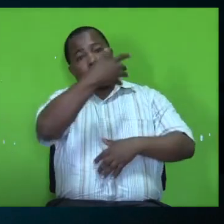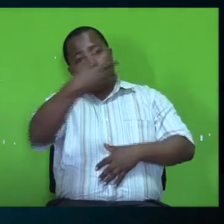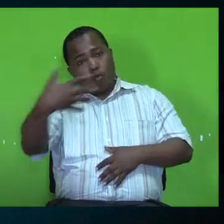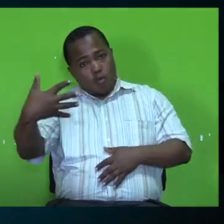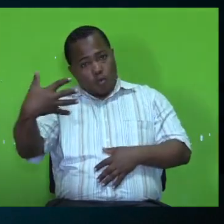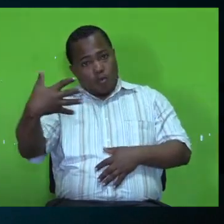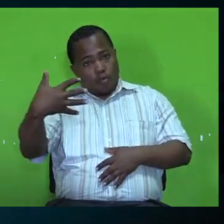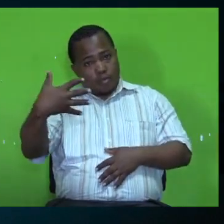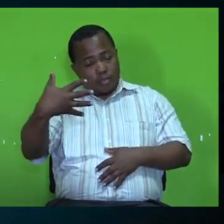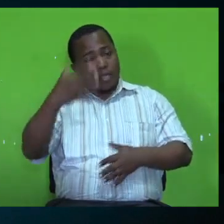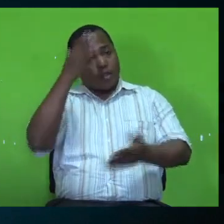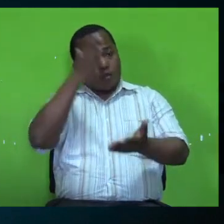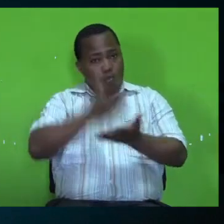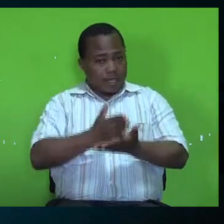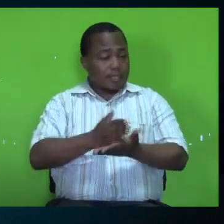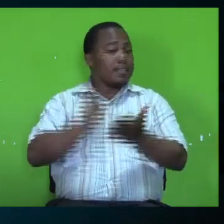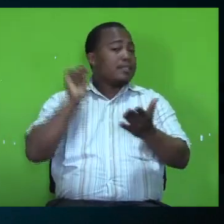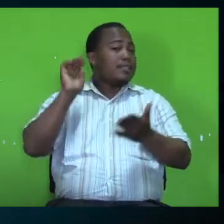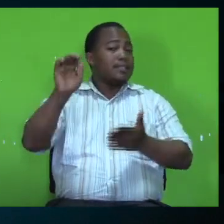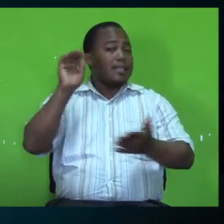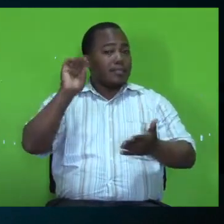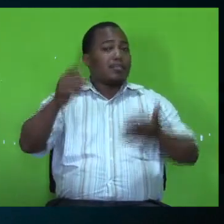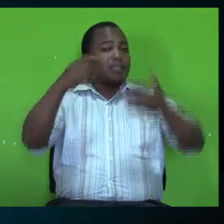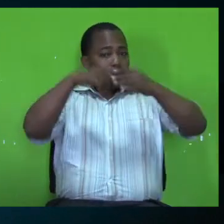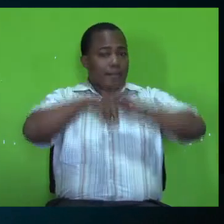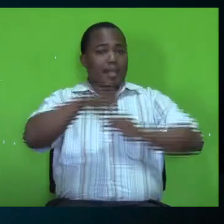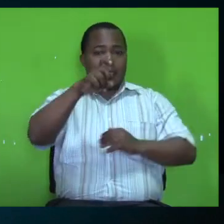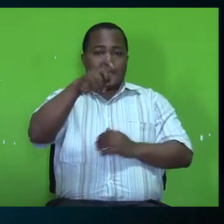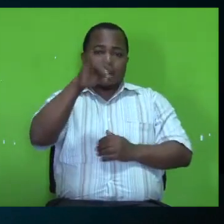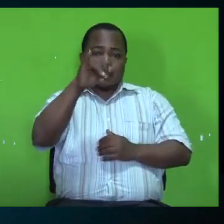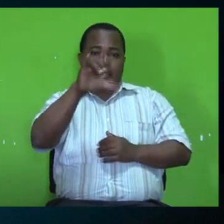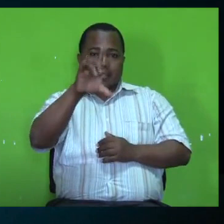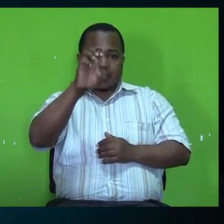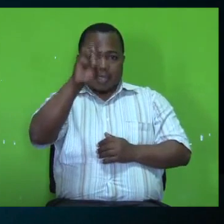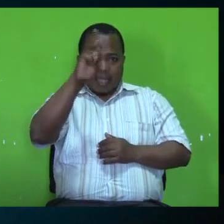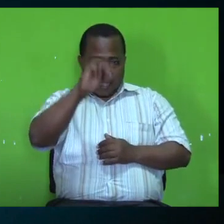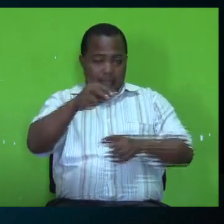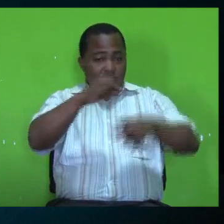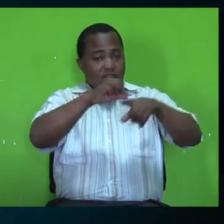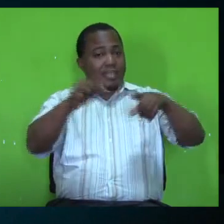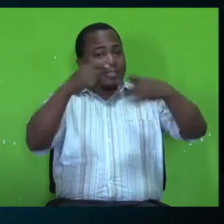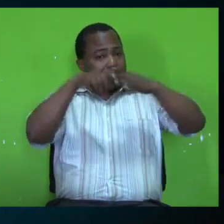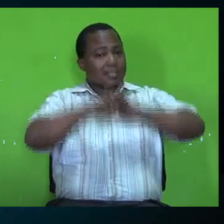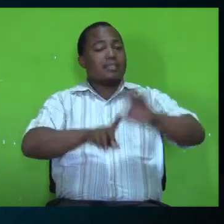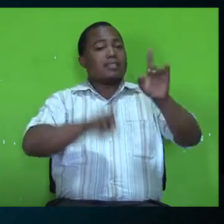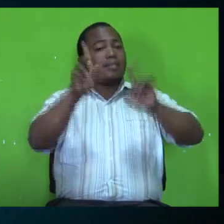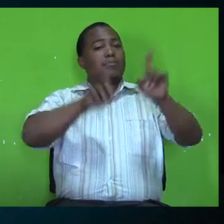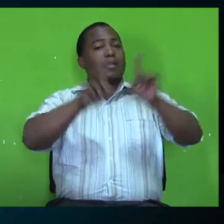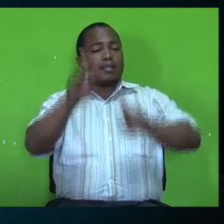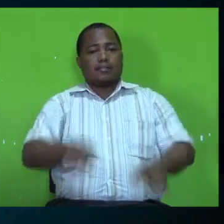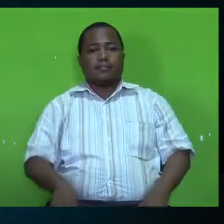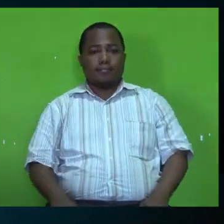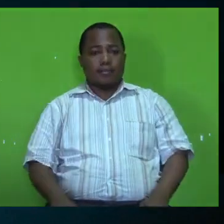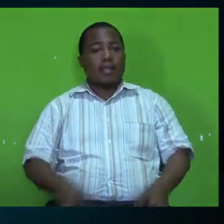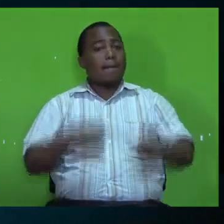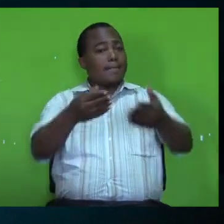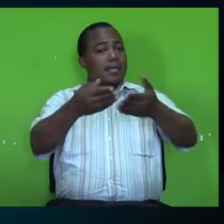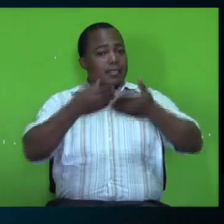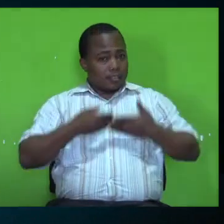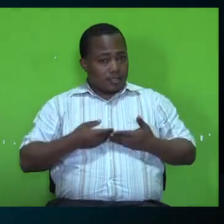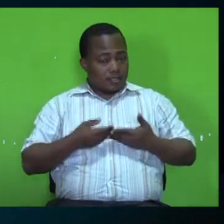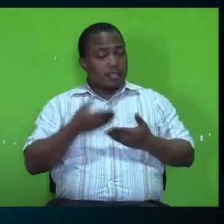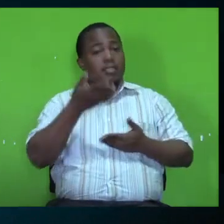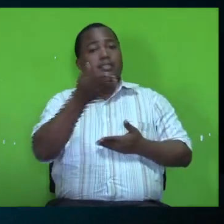water really transported by xylem vessels in plants. By taking the